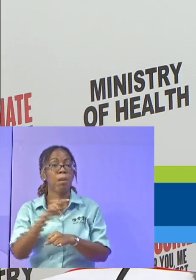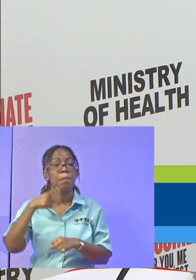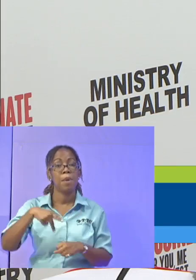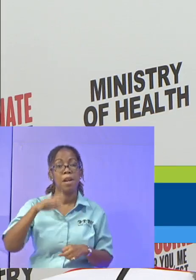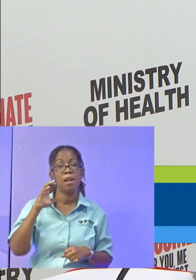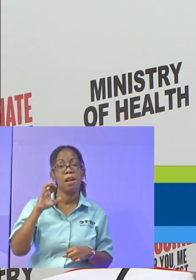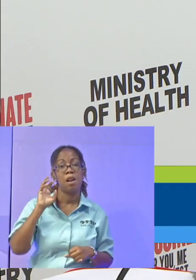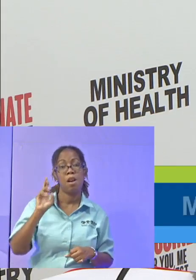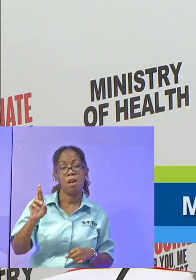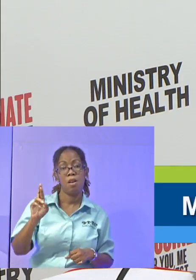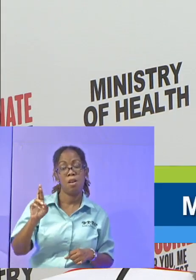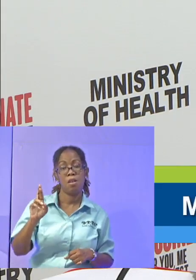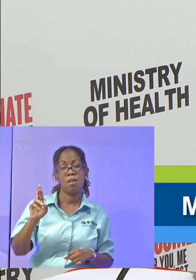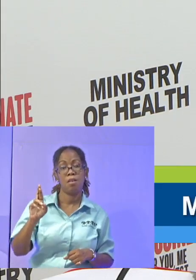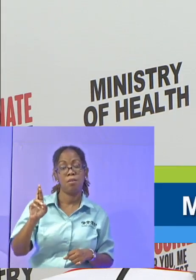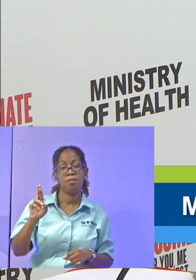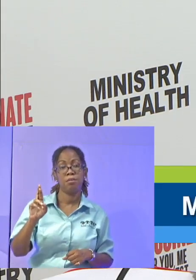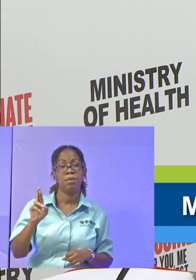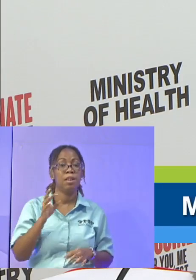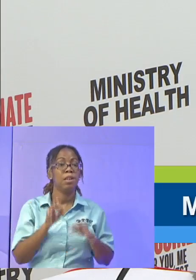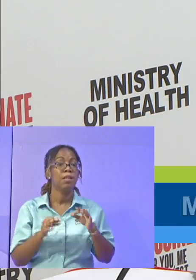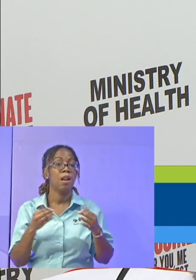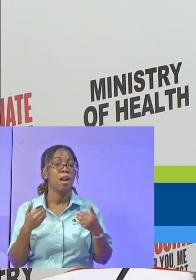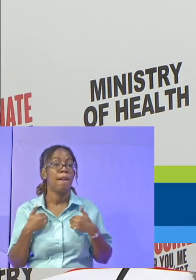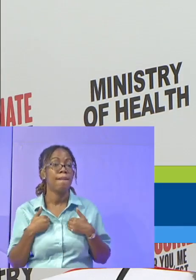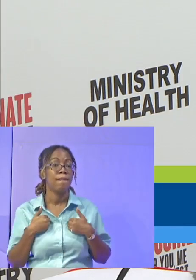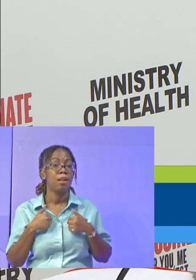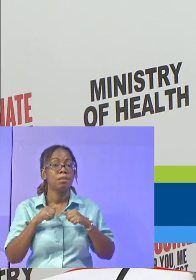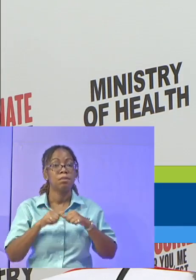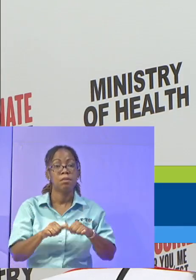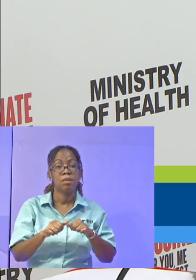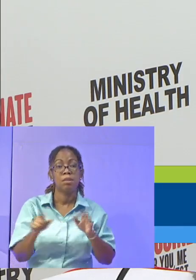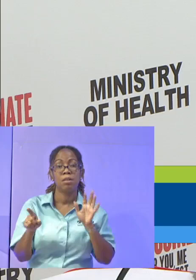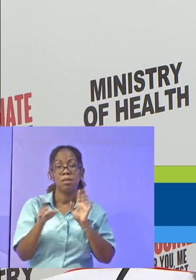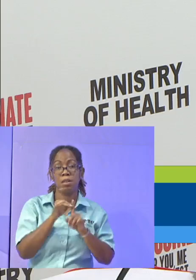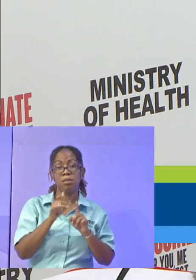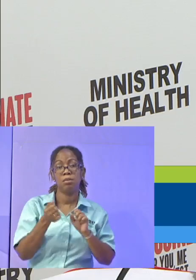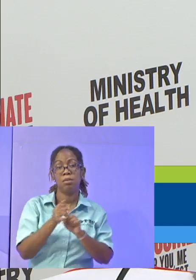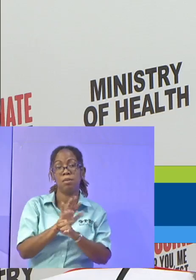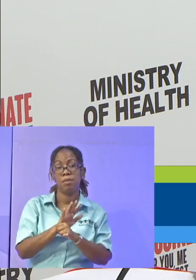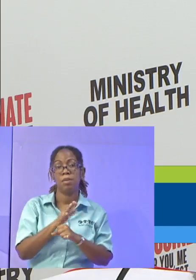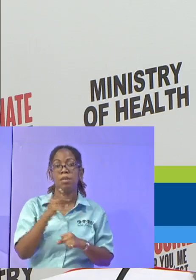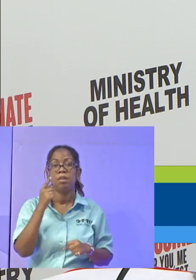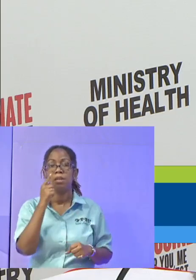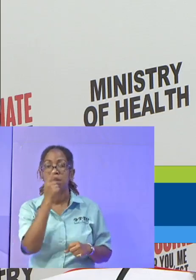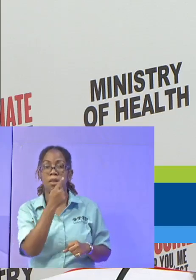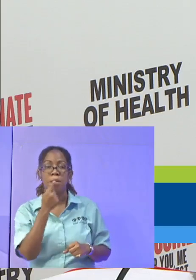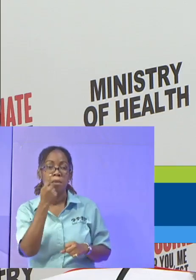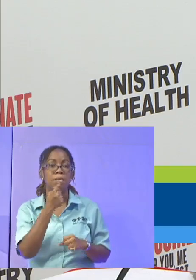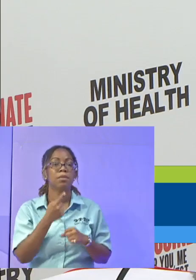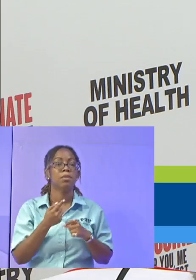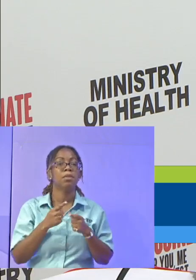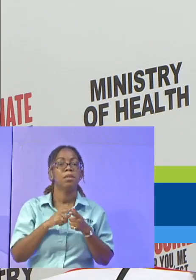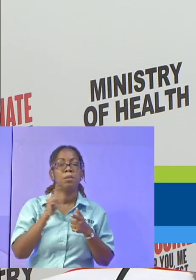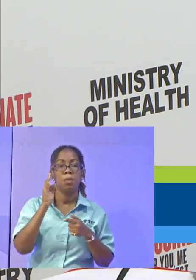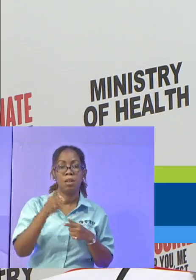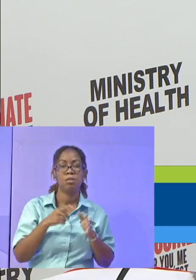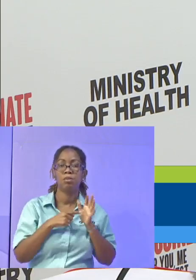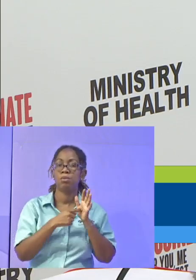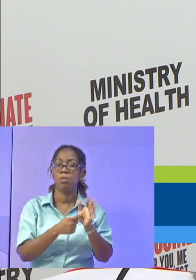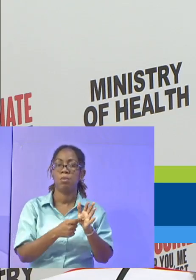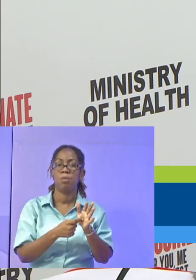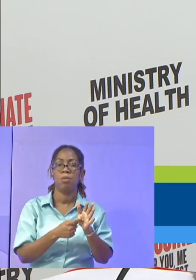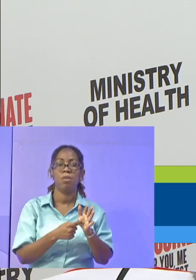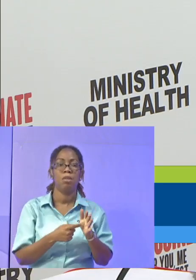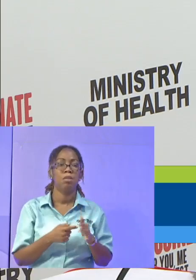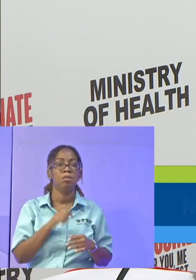and specific, and if you have viral material in your nasopharynx, when they take the swab, they will pick it up. I don't think there's a flaw